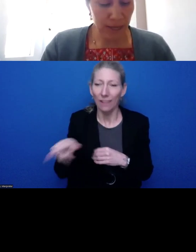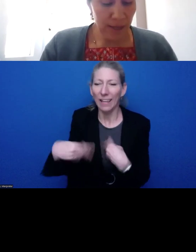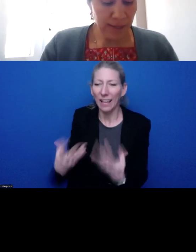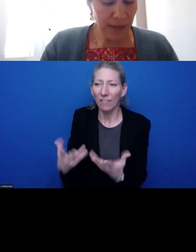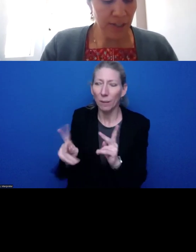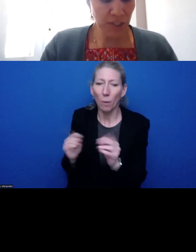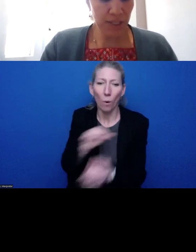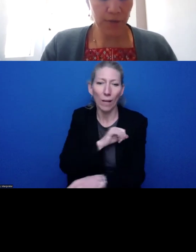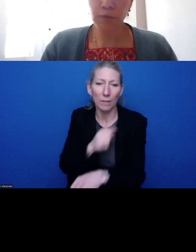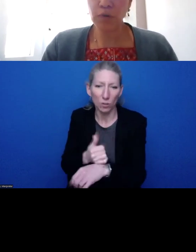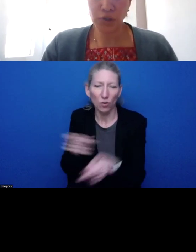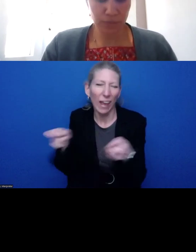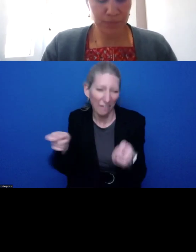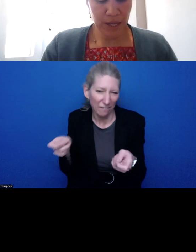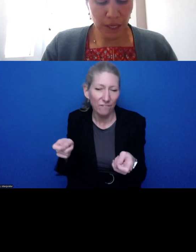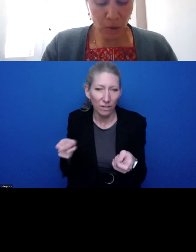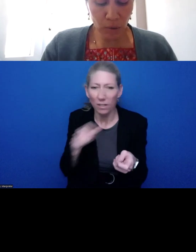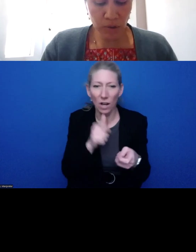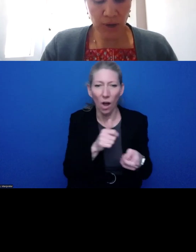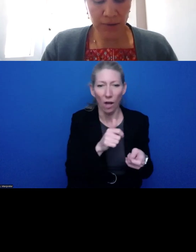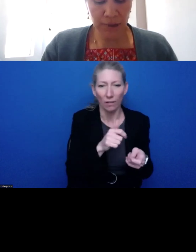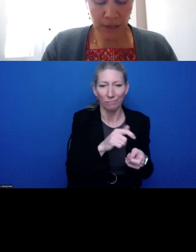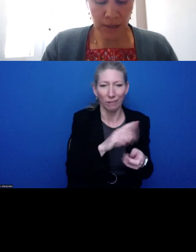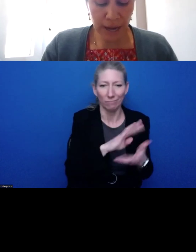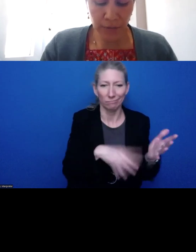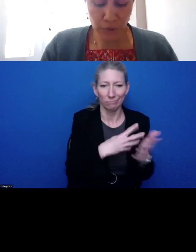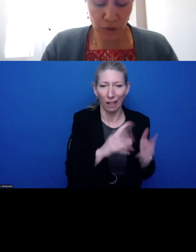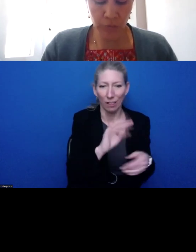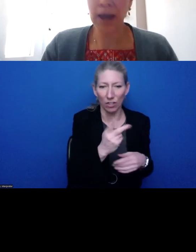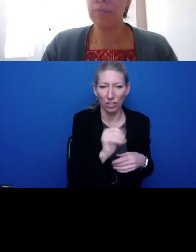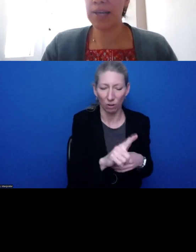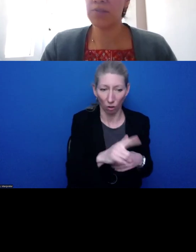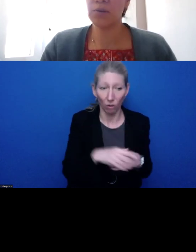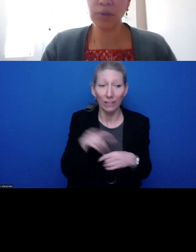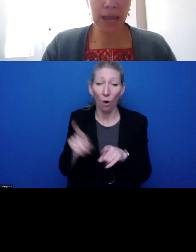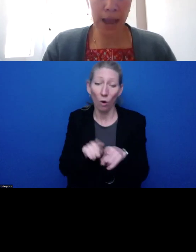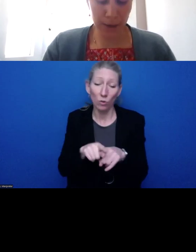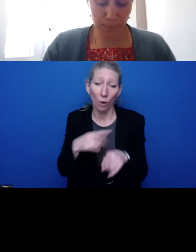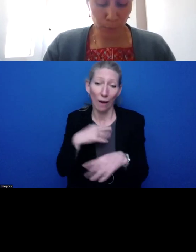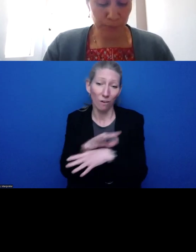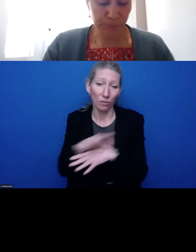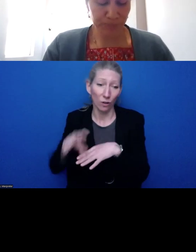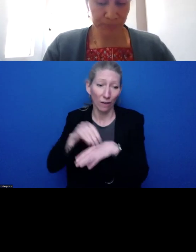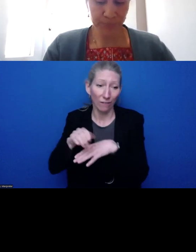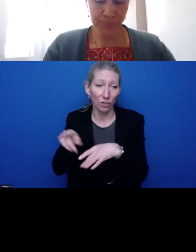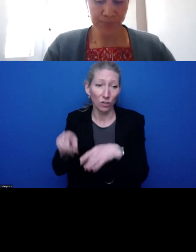administrative than legislative function. He could also have had a function of advisor to the